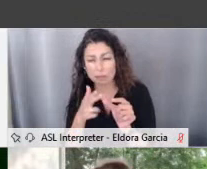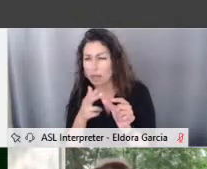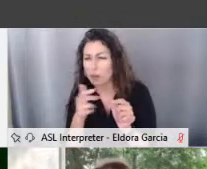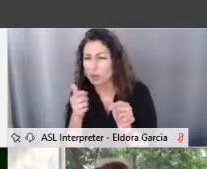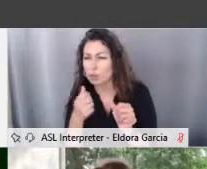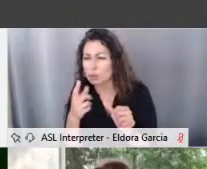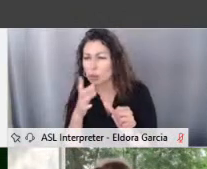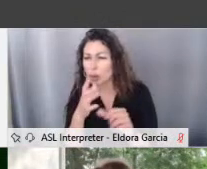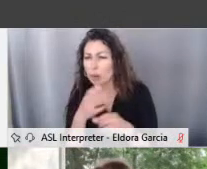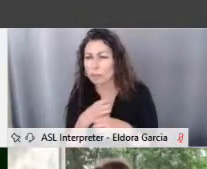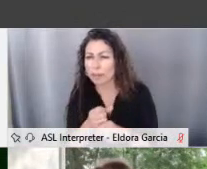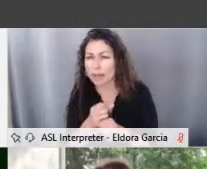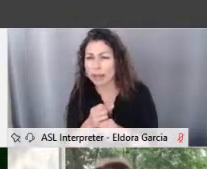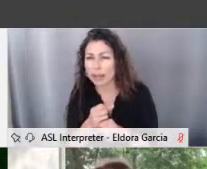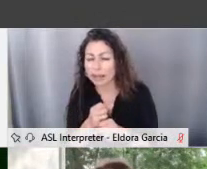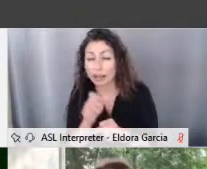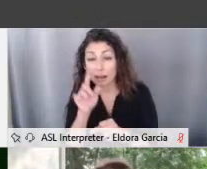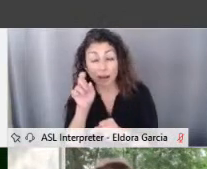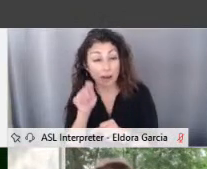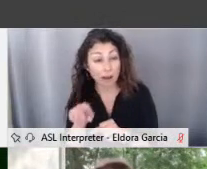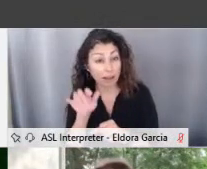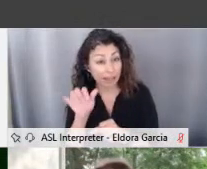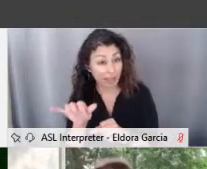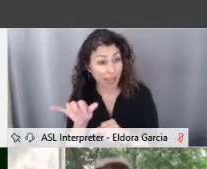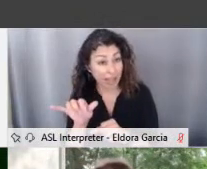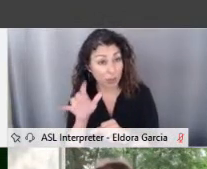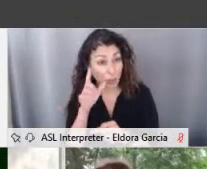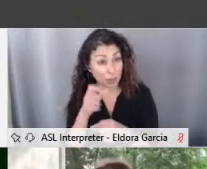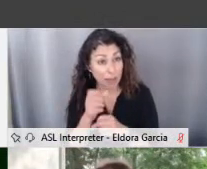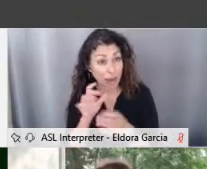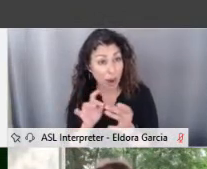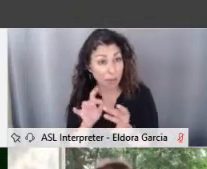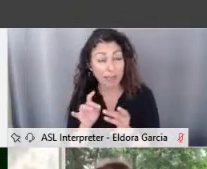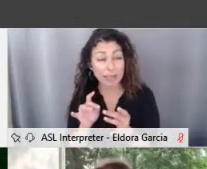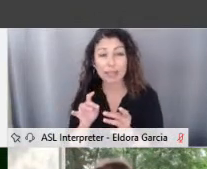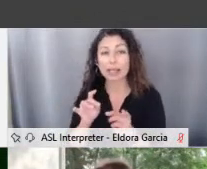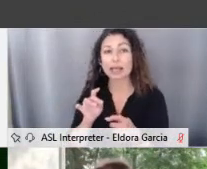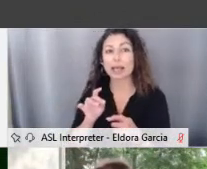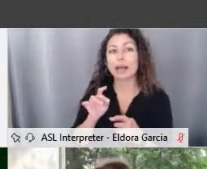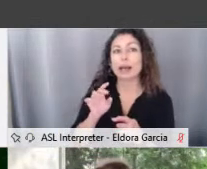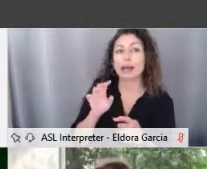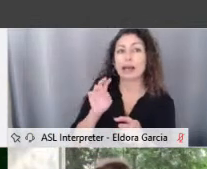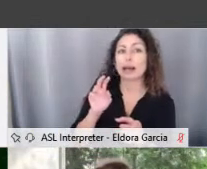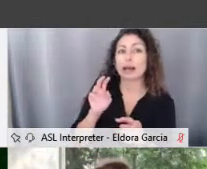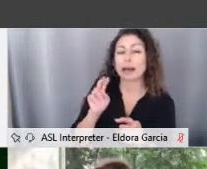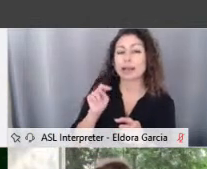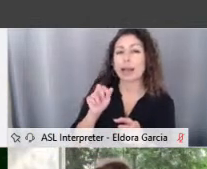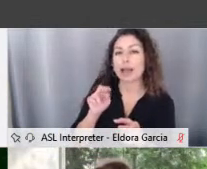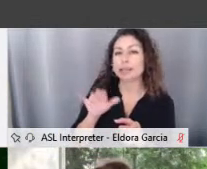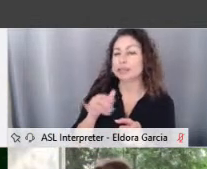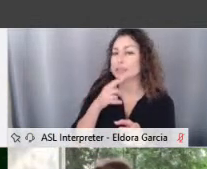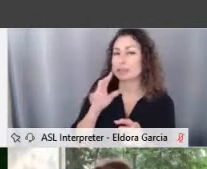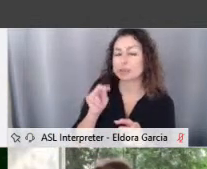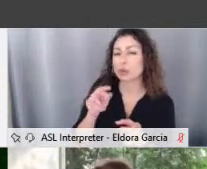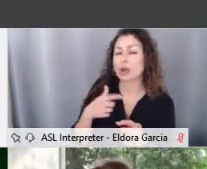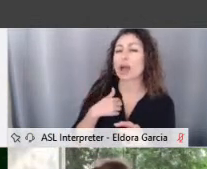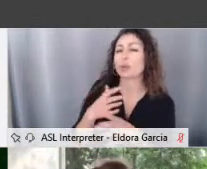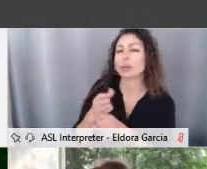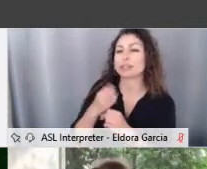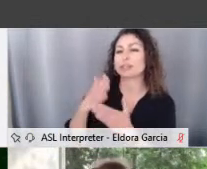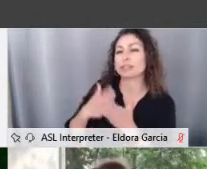to make public comment? The exclamation points? No, I have received some